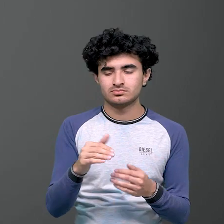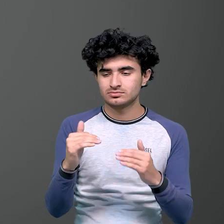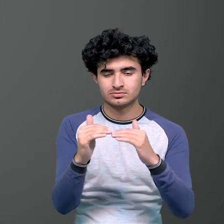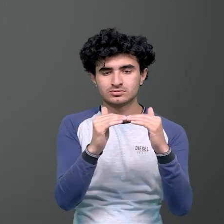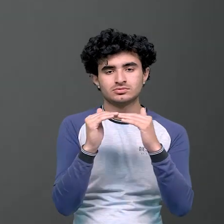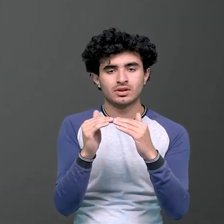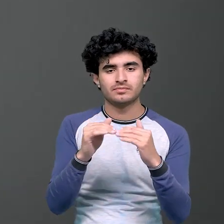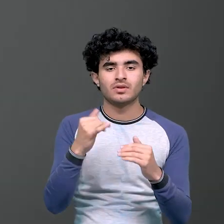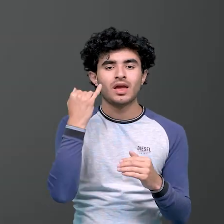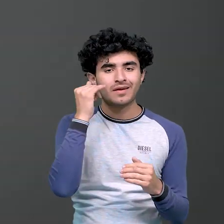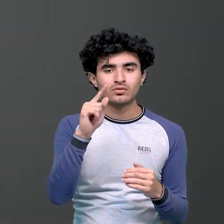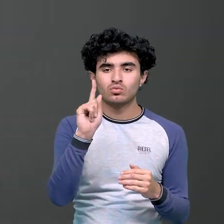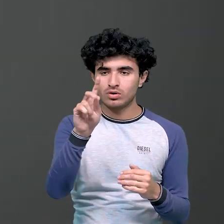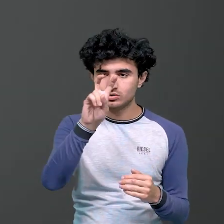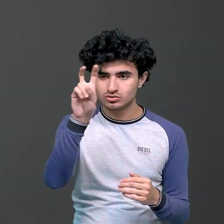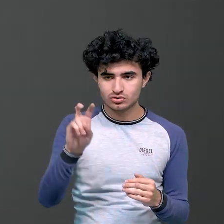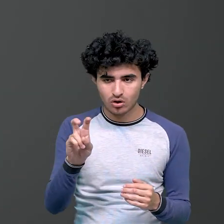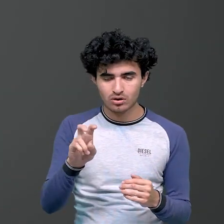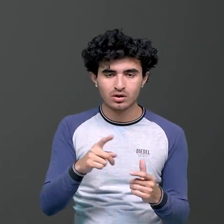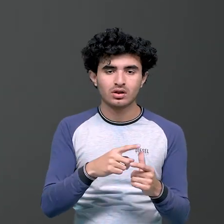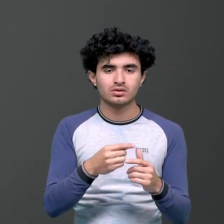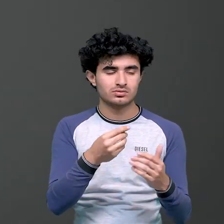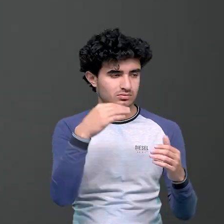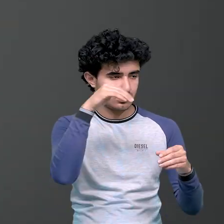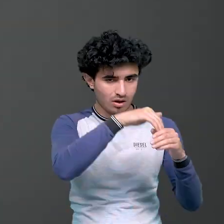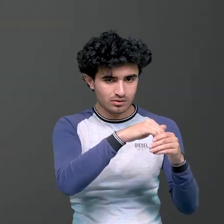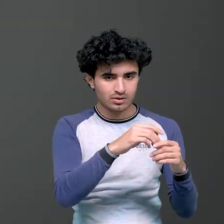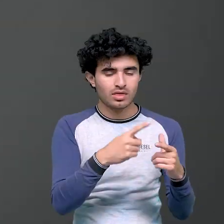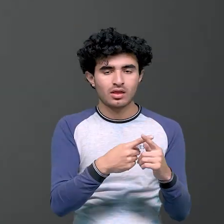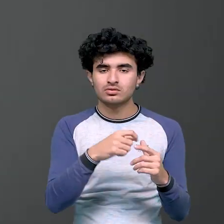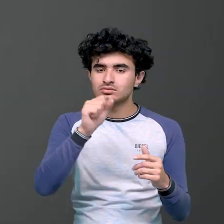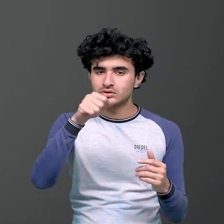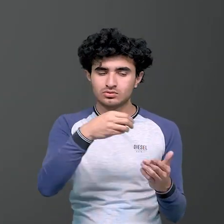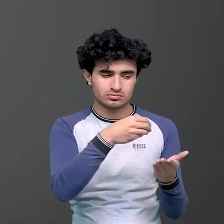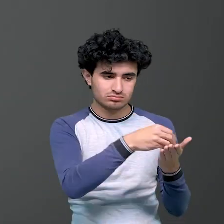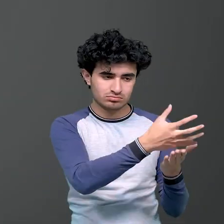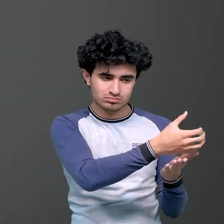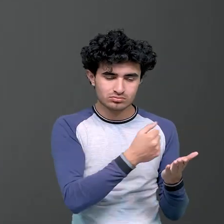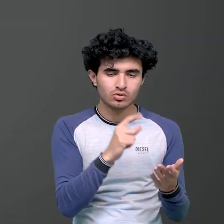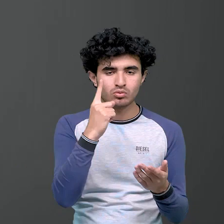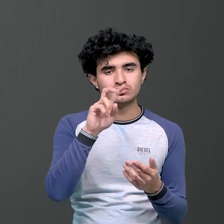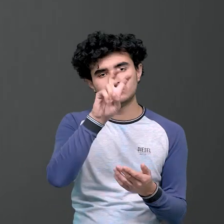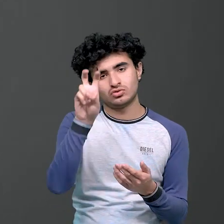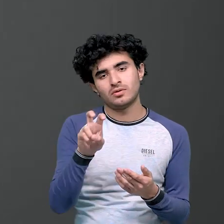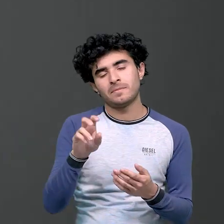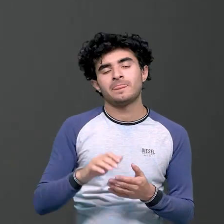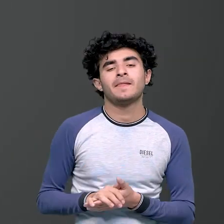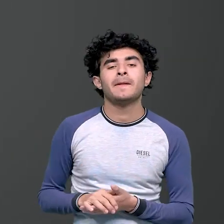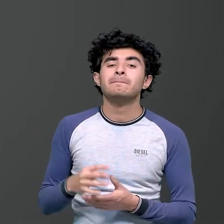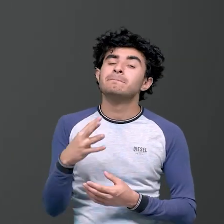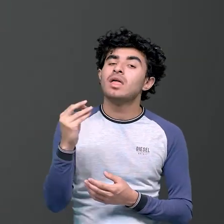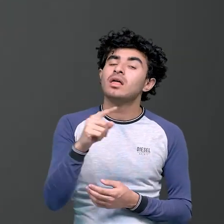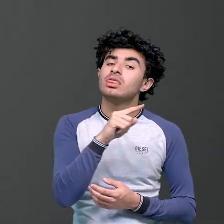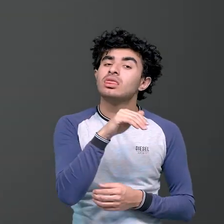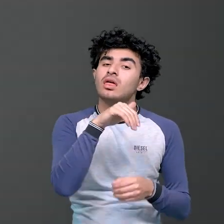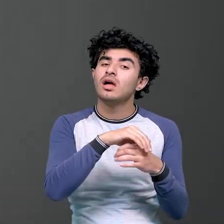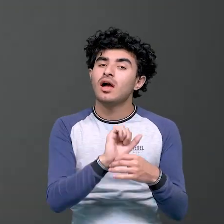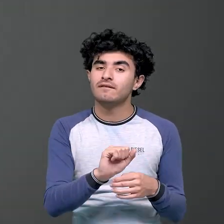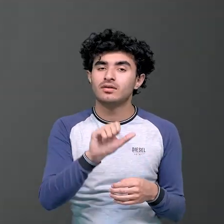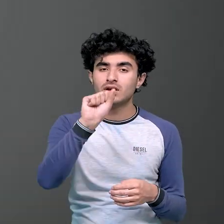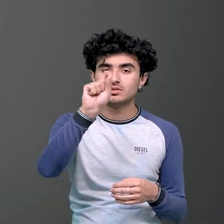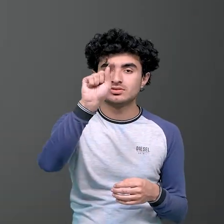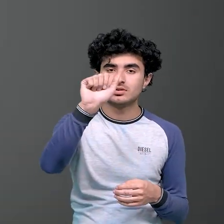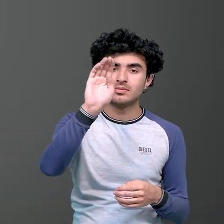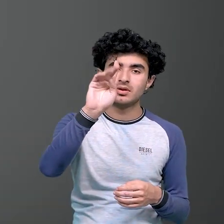real currency. So if it's $1 virtually, you can cash out $1 as a result. And then there's